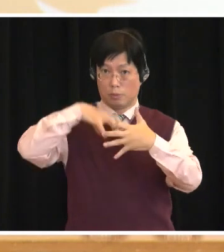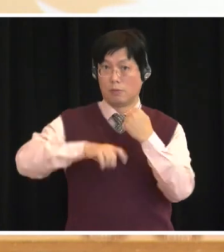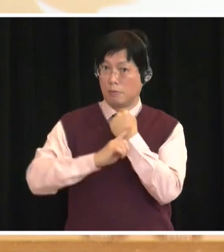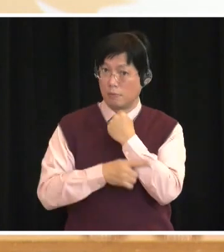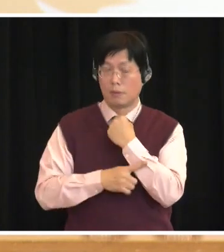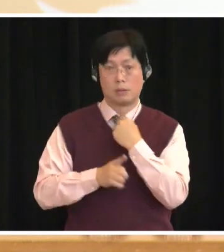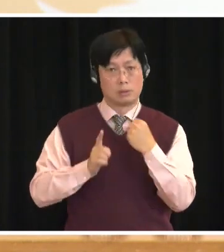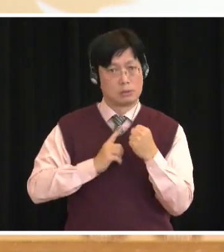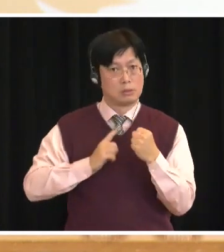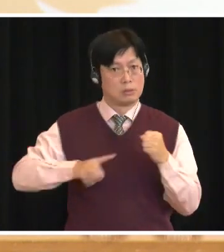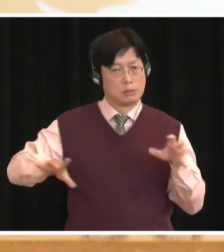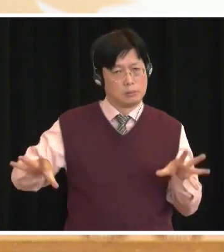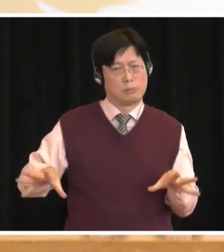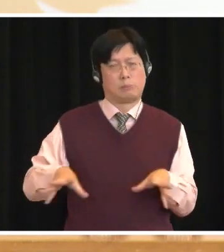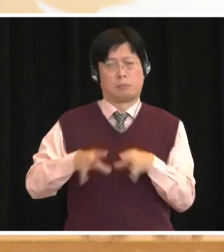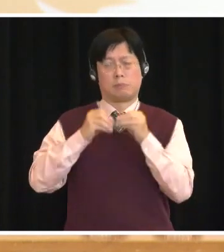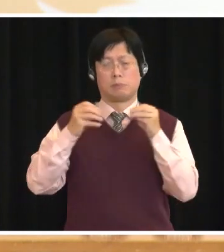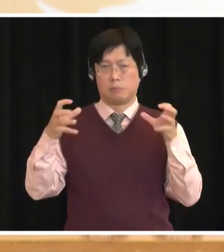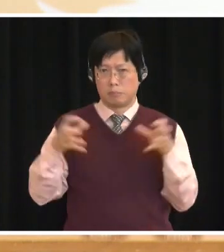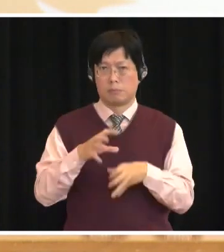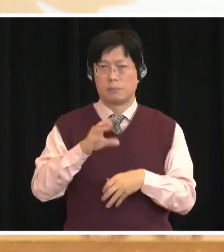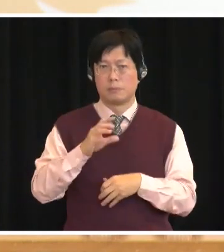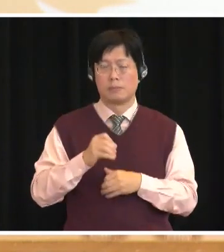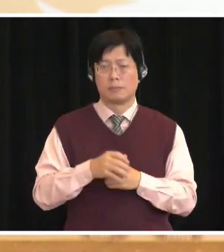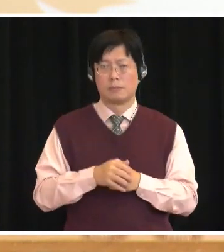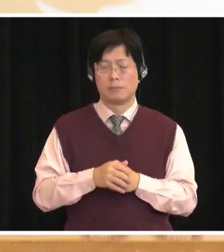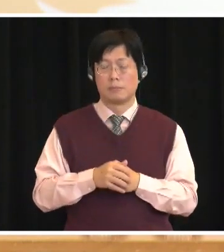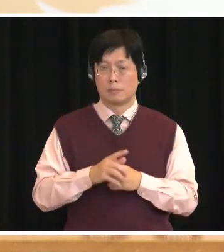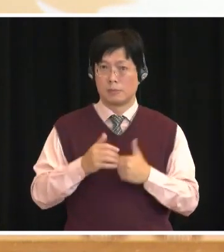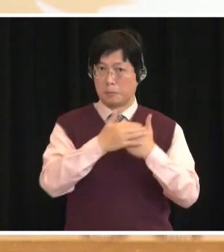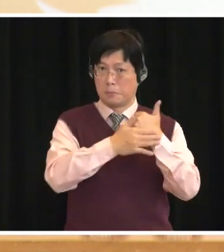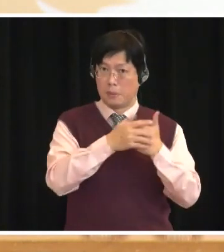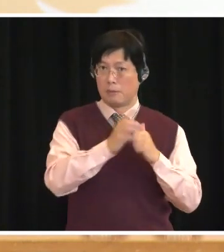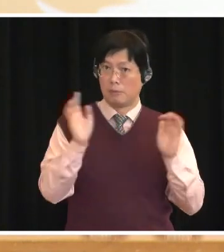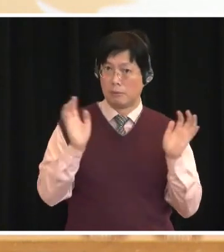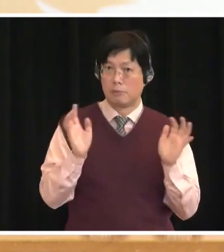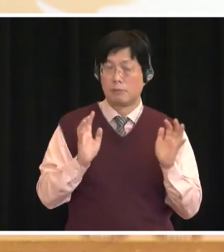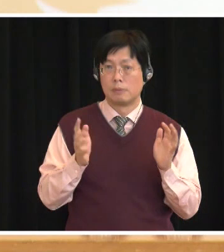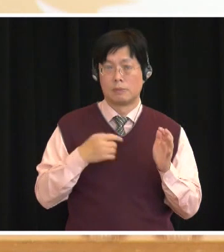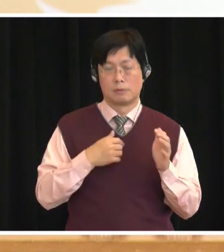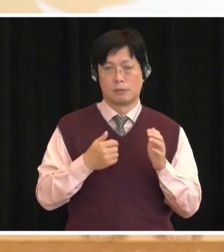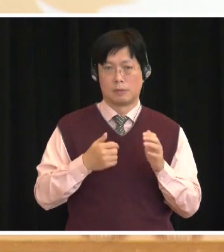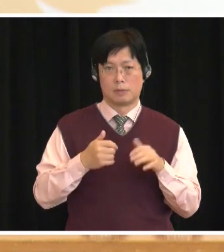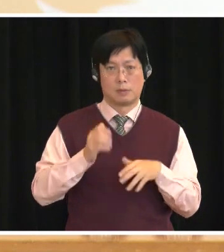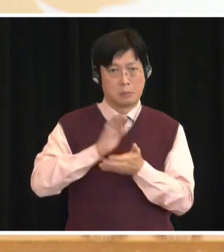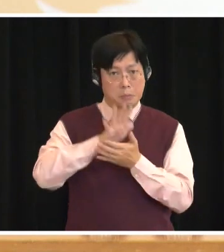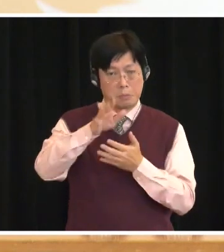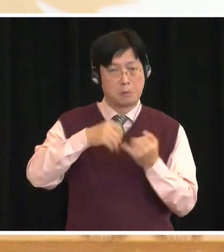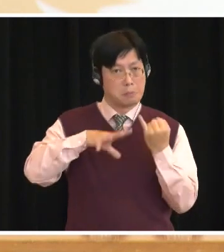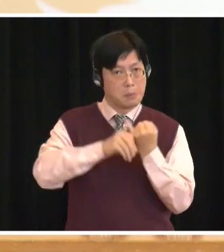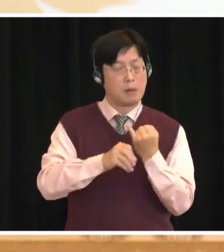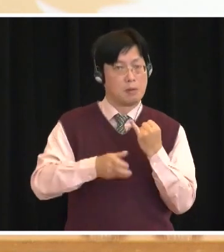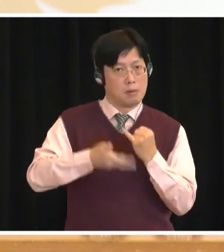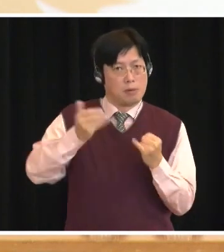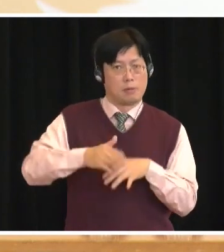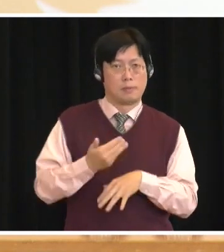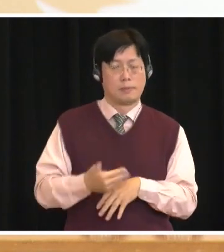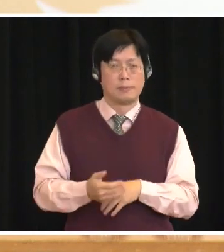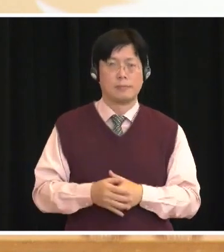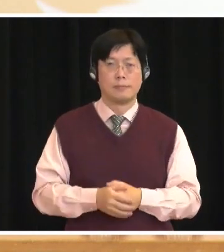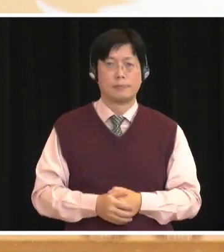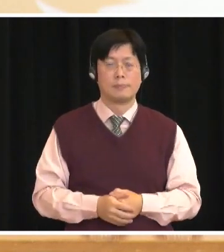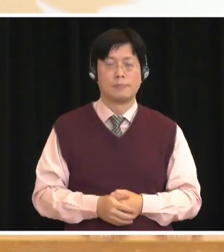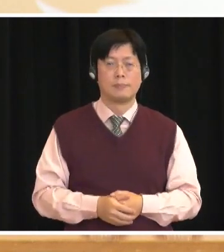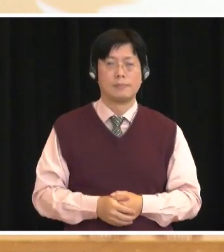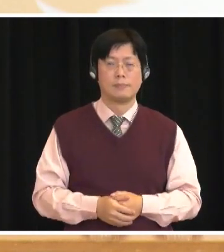no information about extraterritorial jurisdiction. I'd like to know whether it's possible for the law